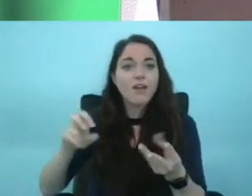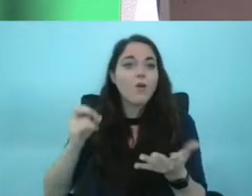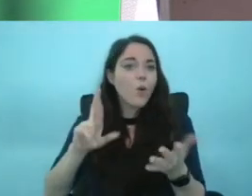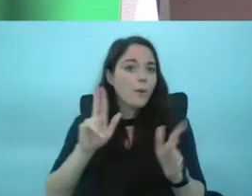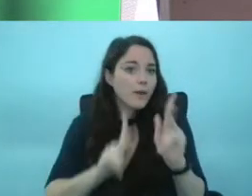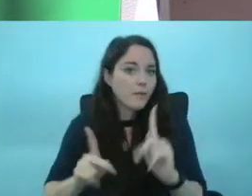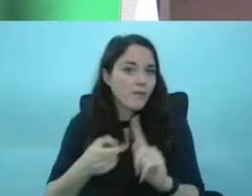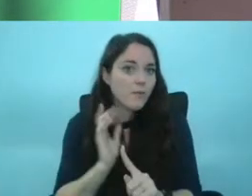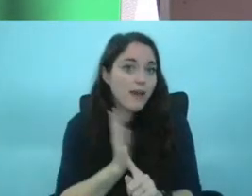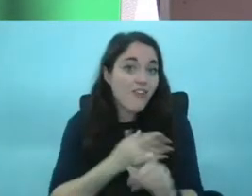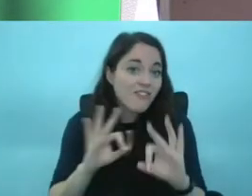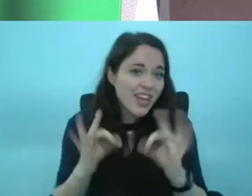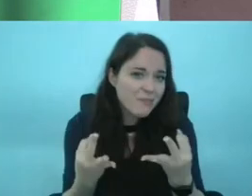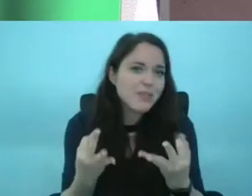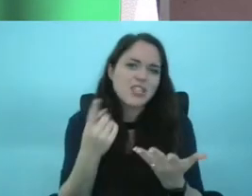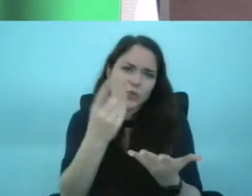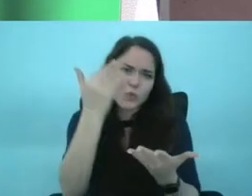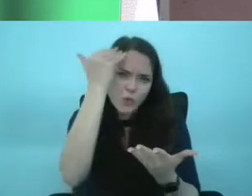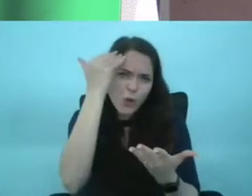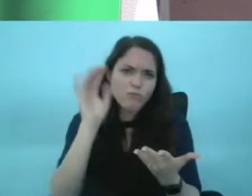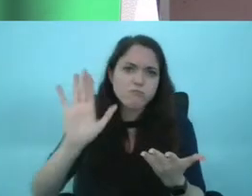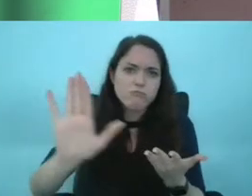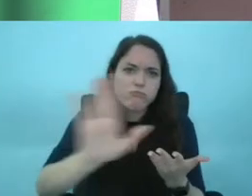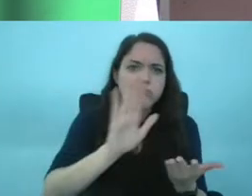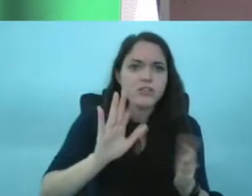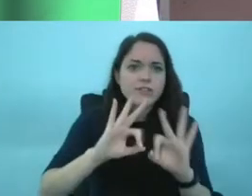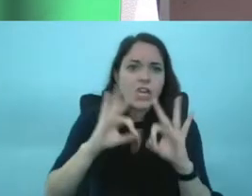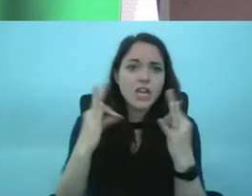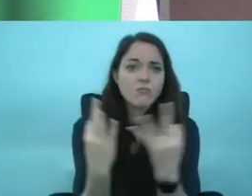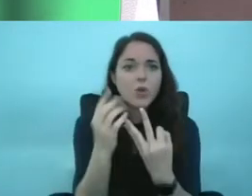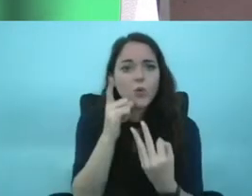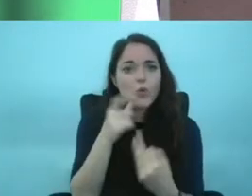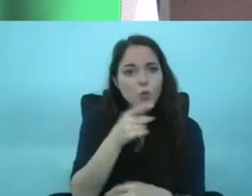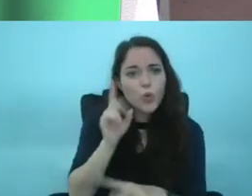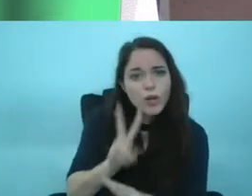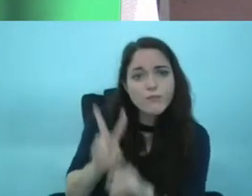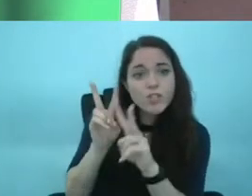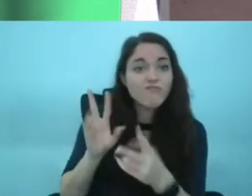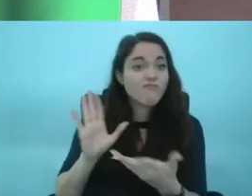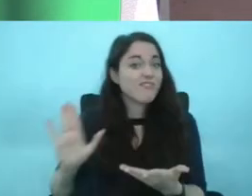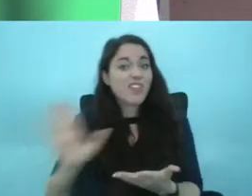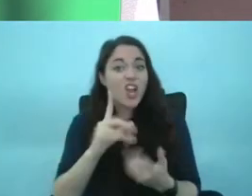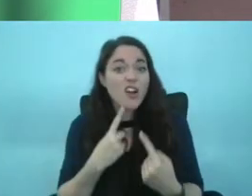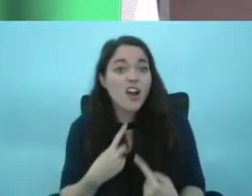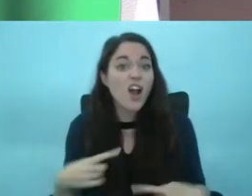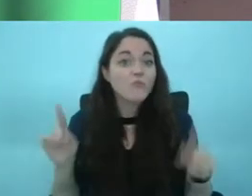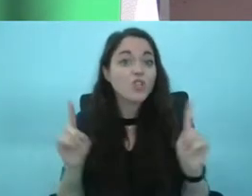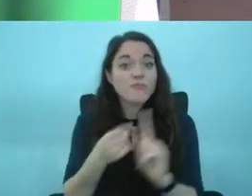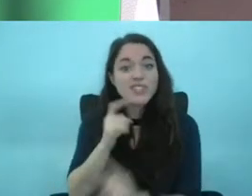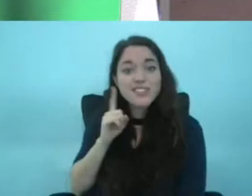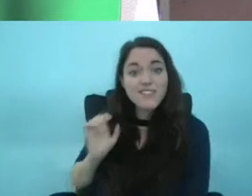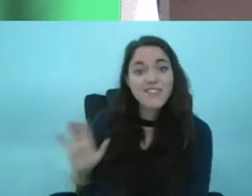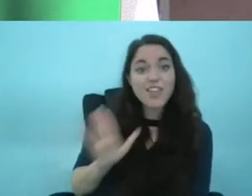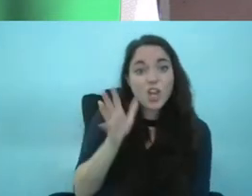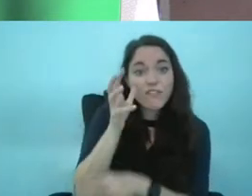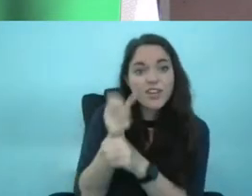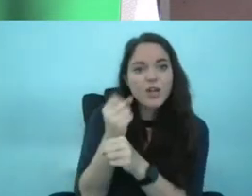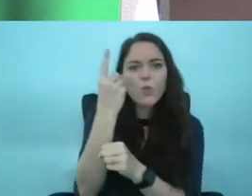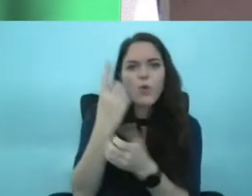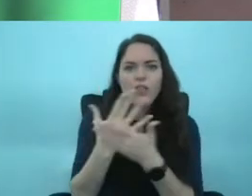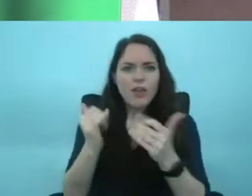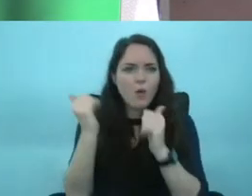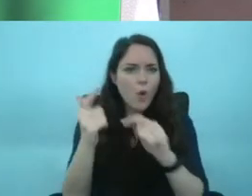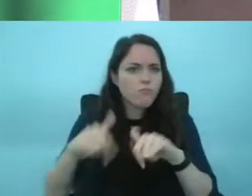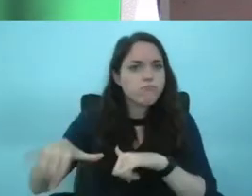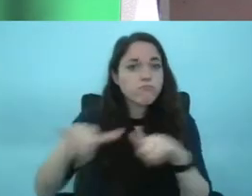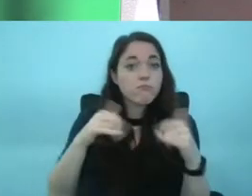names. Whatever their accomplishments because of their faith, one thing all of these people have in common is